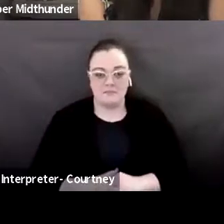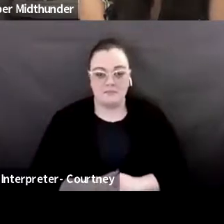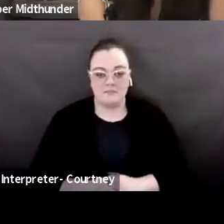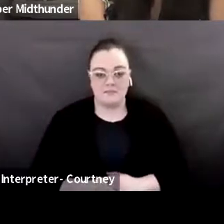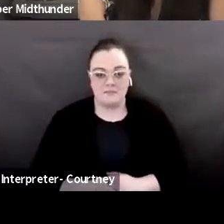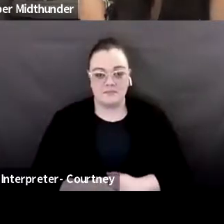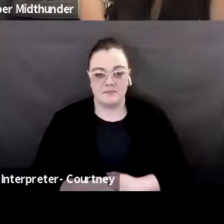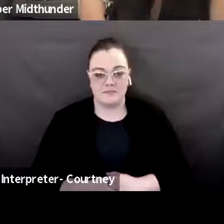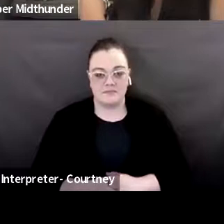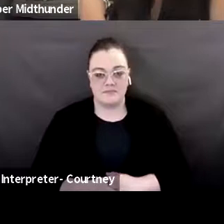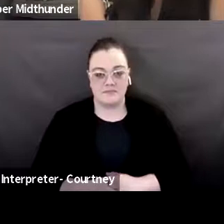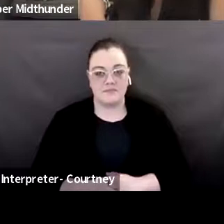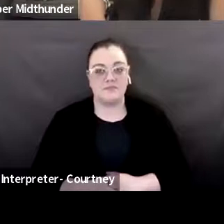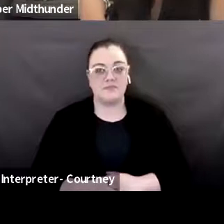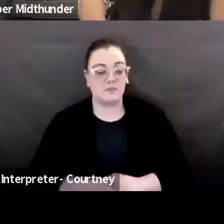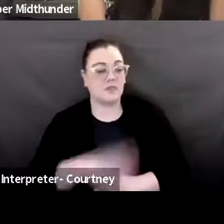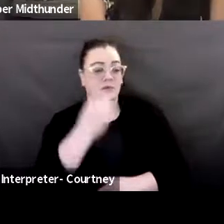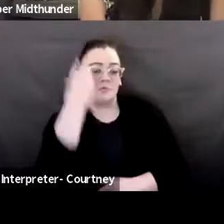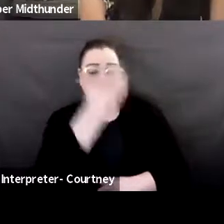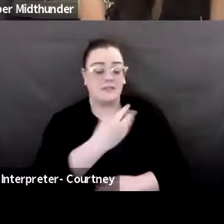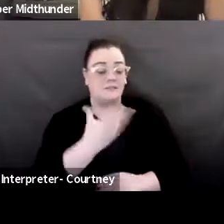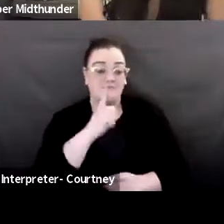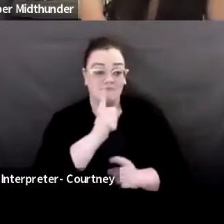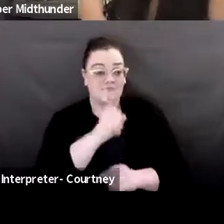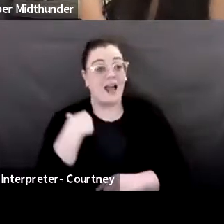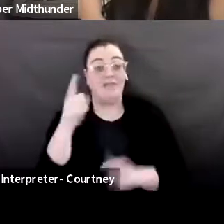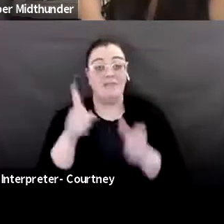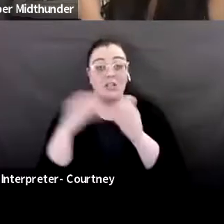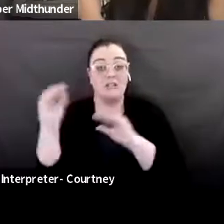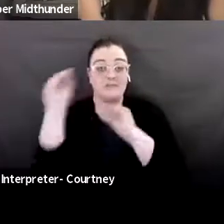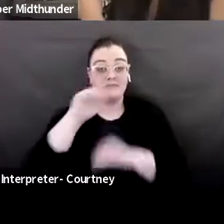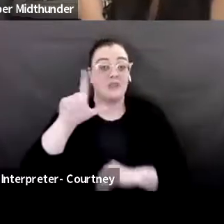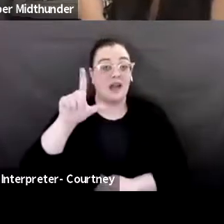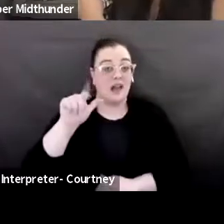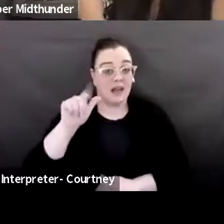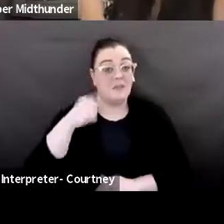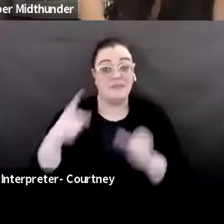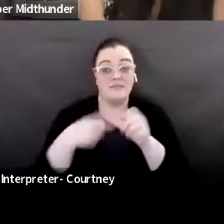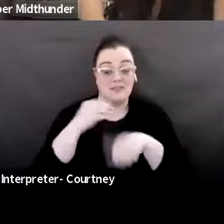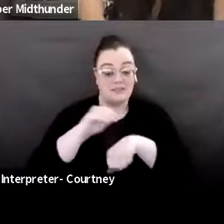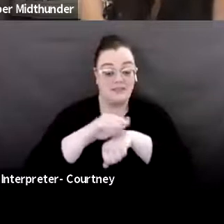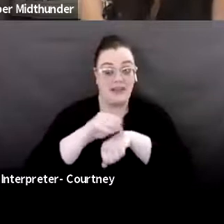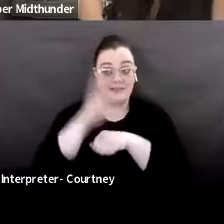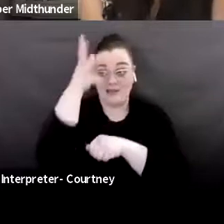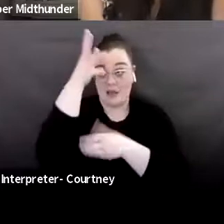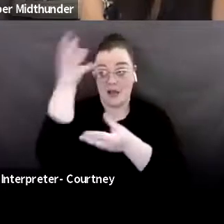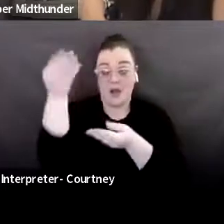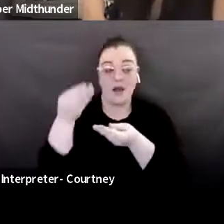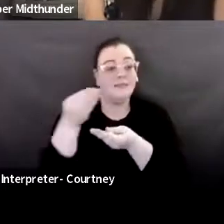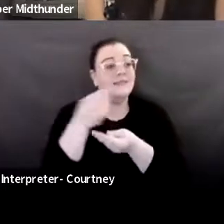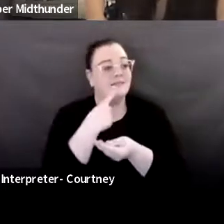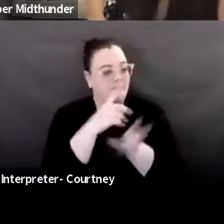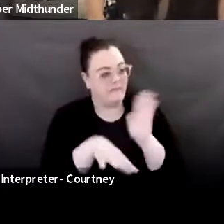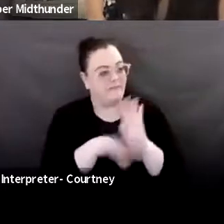It's beautiful, Kimberly. And it's so true. When I first moved to Los Angeles, the first piece of advice my father gave me was find the Native